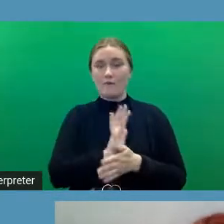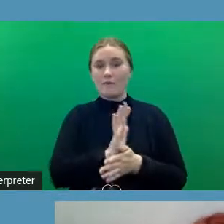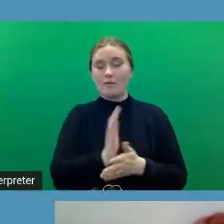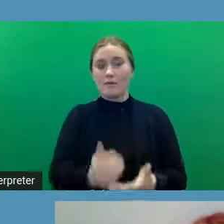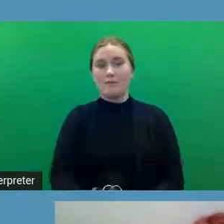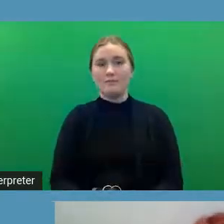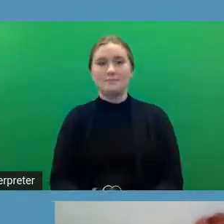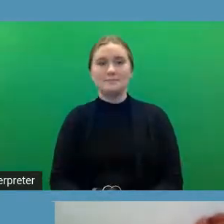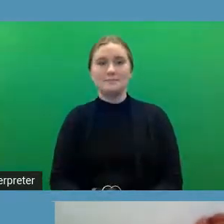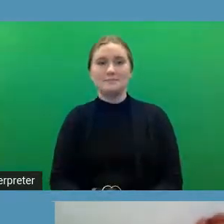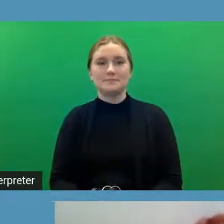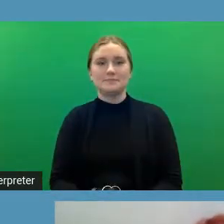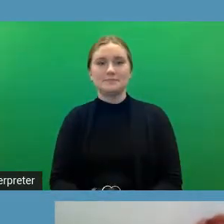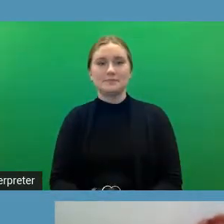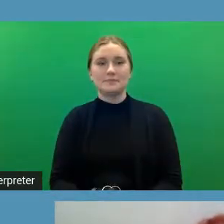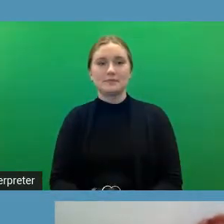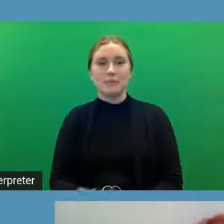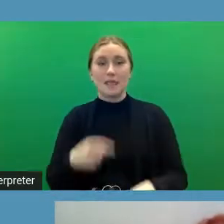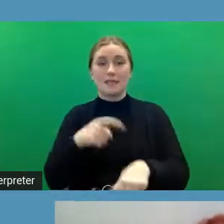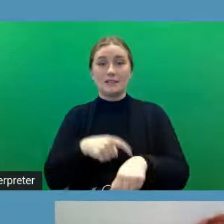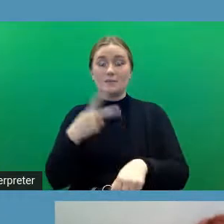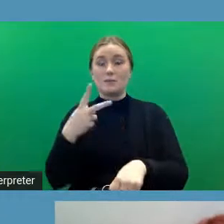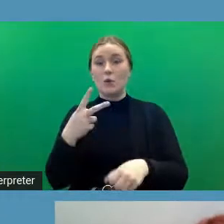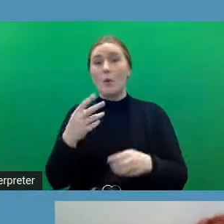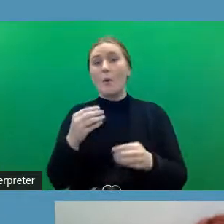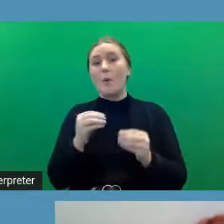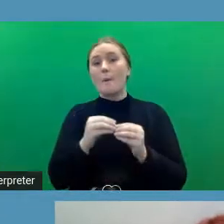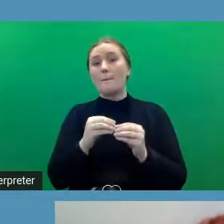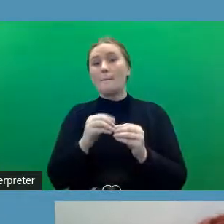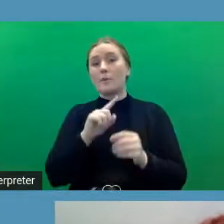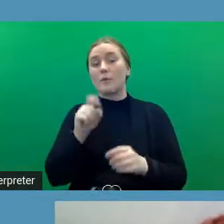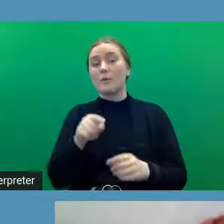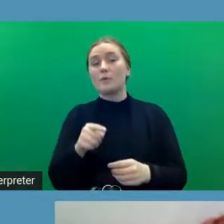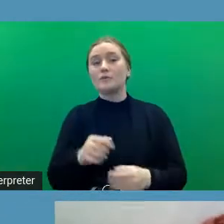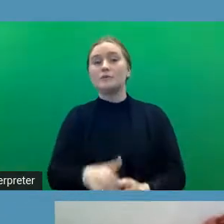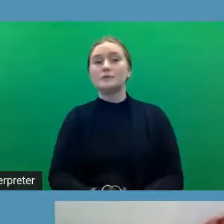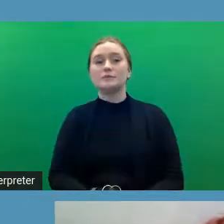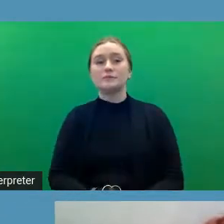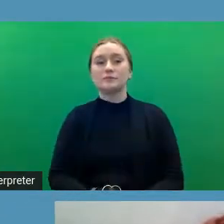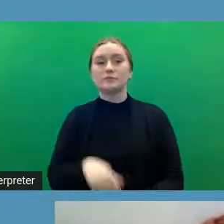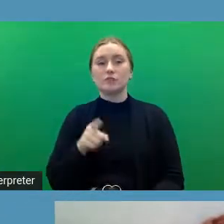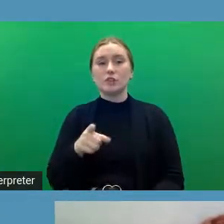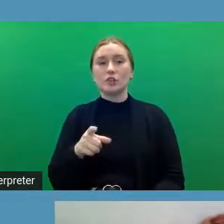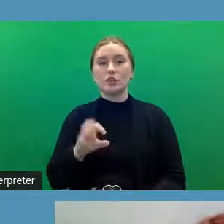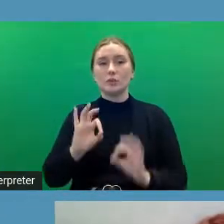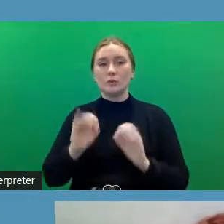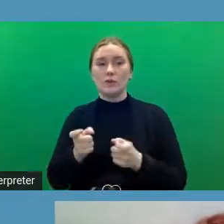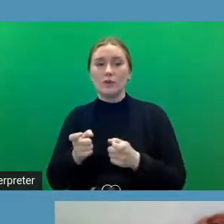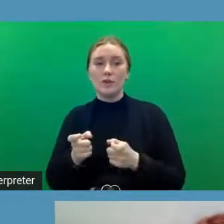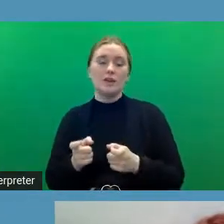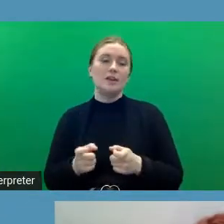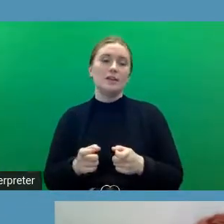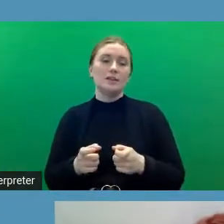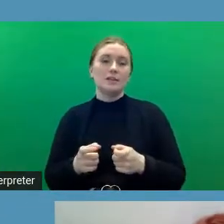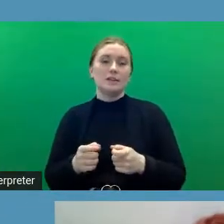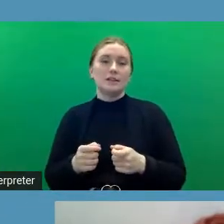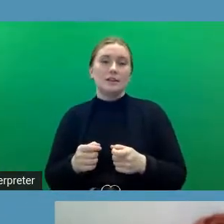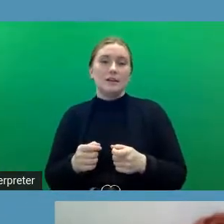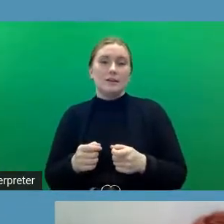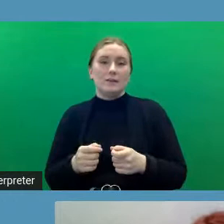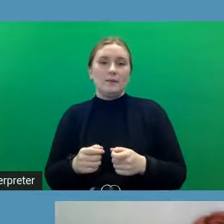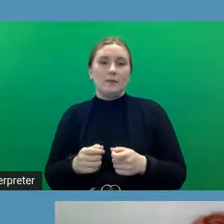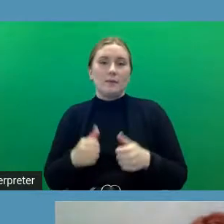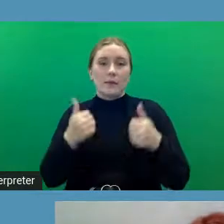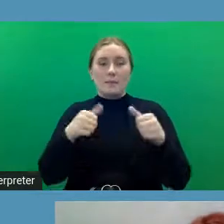Mm-hmm. Okay, we have time for, I think, two more questions. So can you edit previously published video on your YouTube